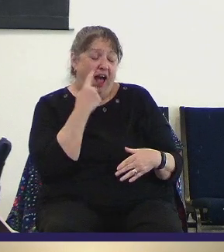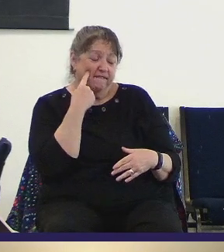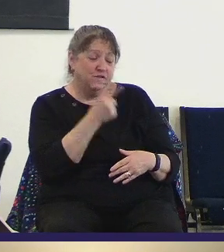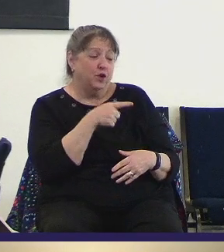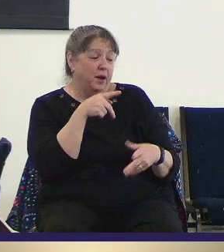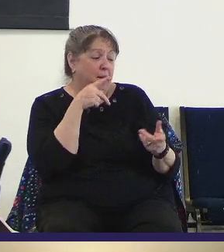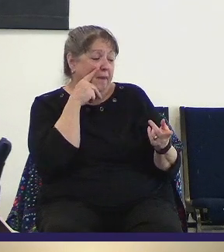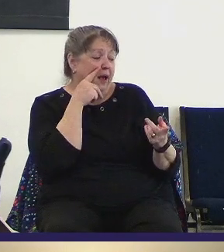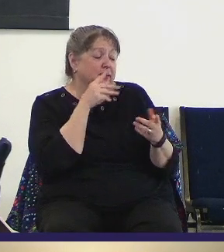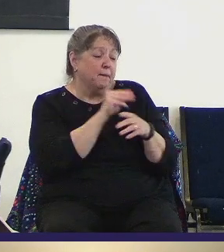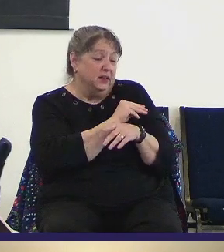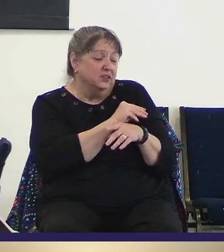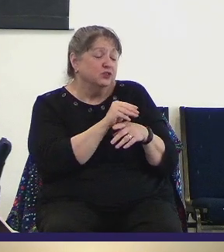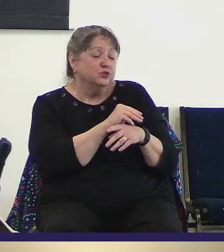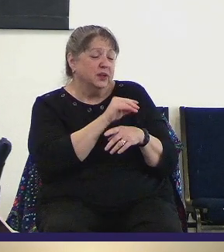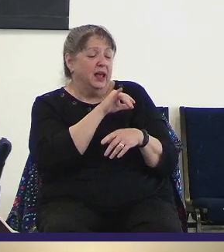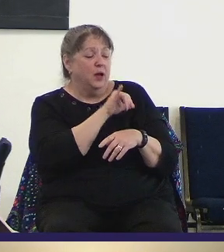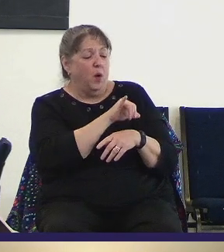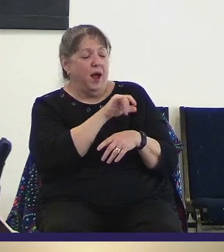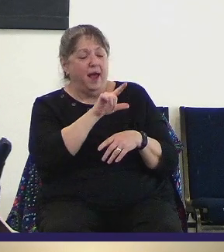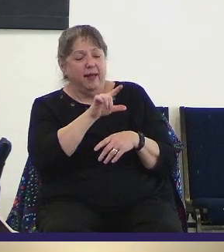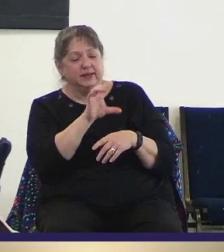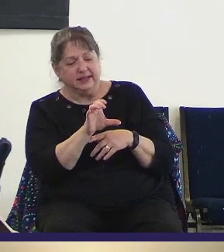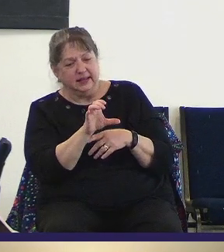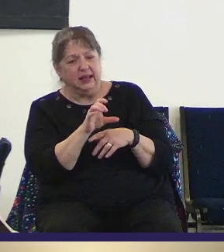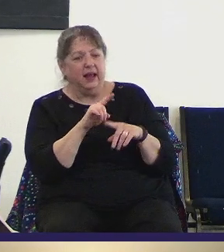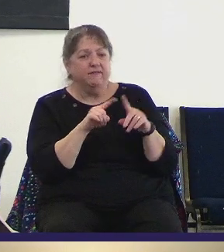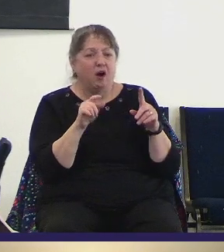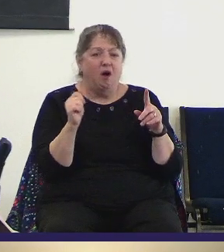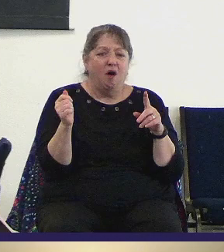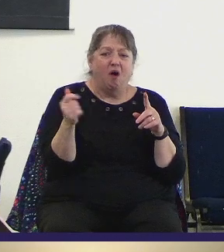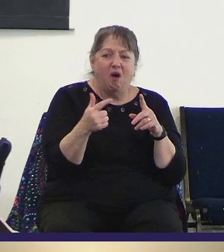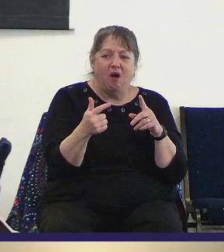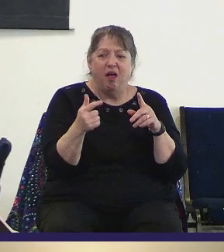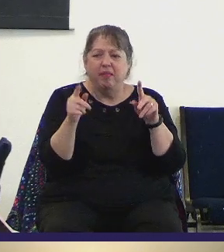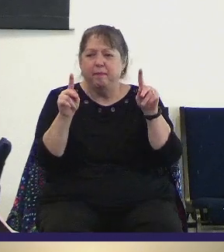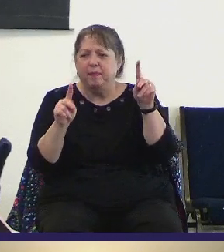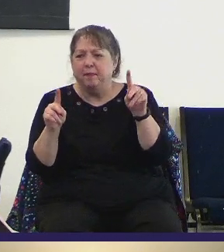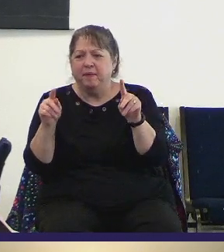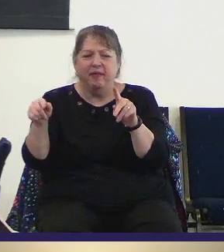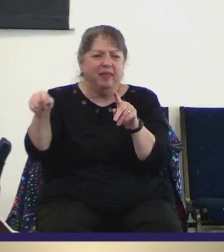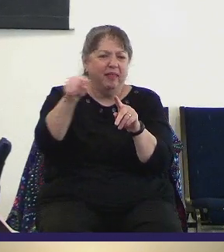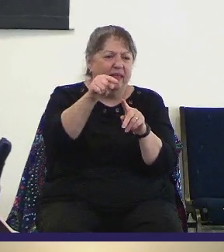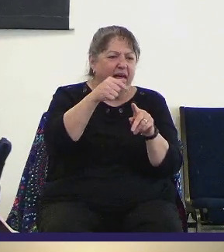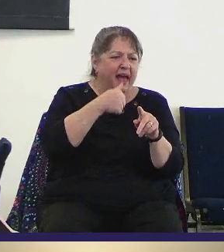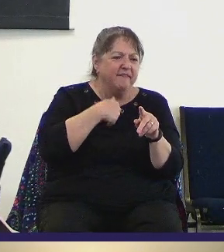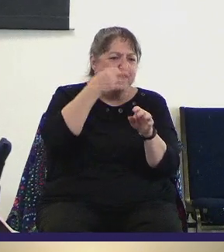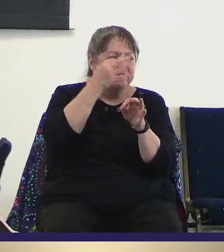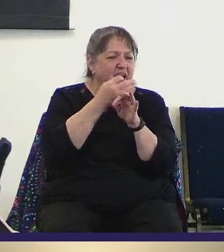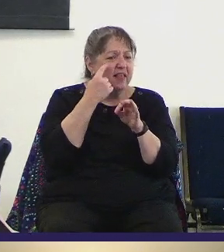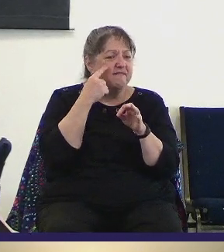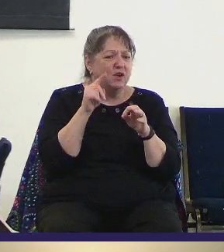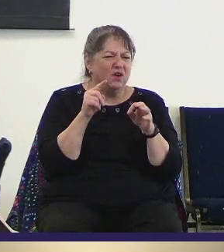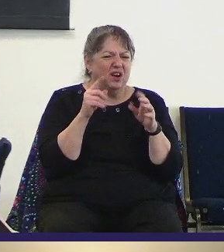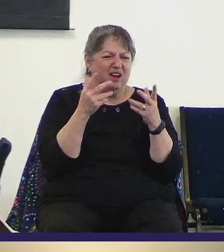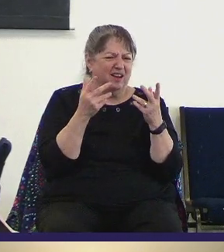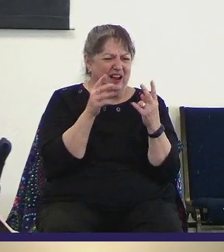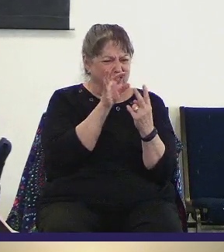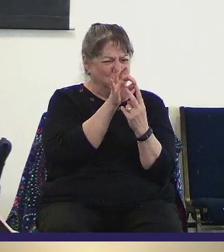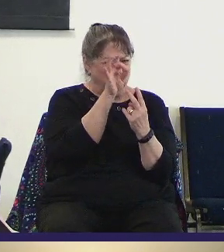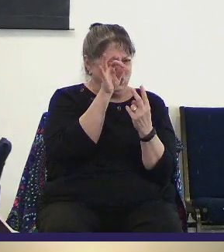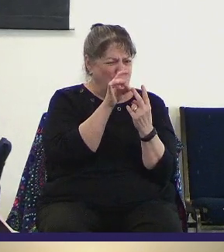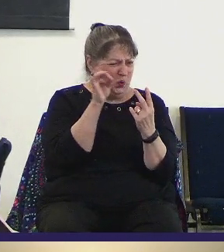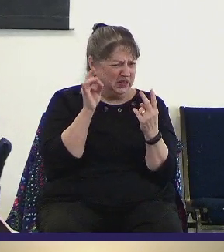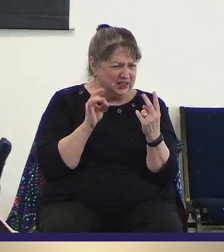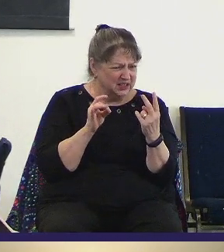loving choices and for all of the men and women in the faith who have advocated for choice over the course